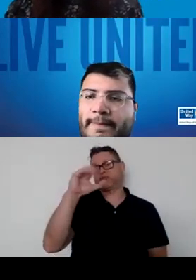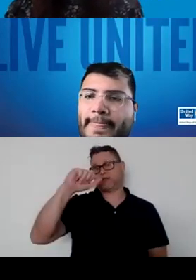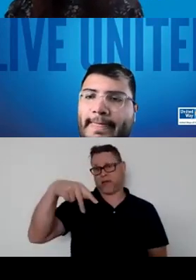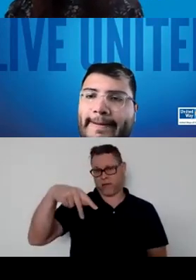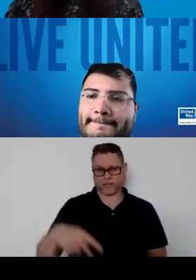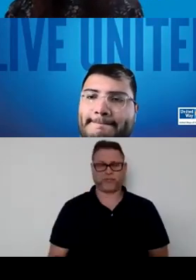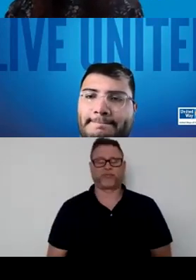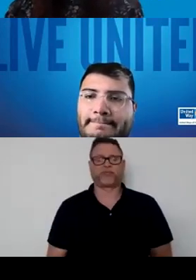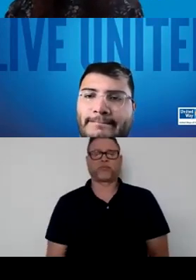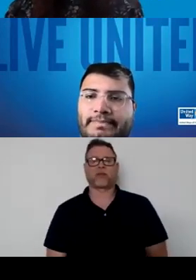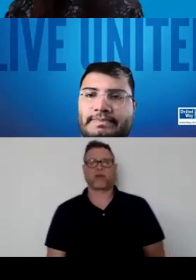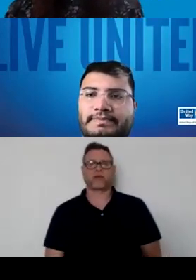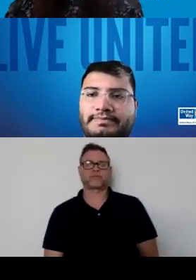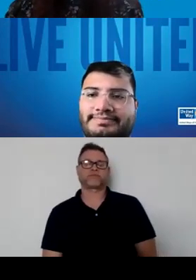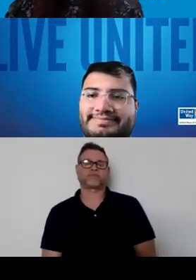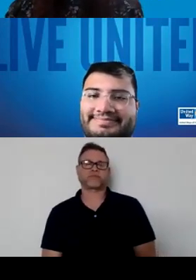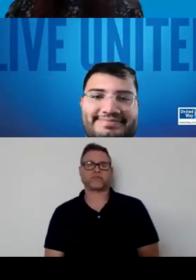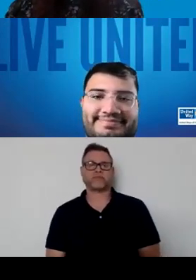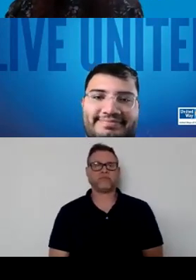Office of Child Abuse Prevention.